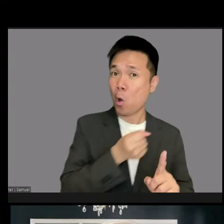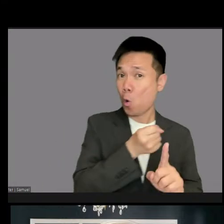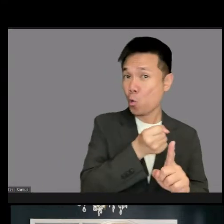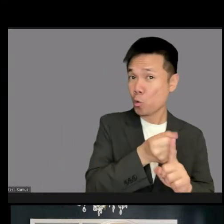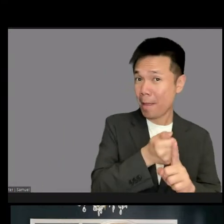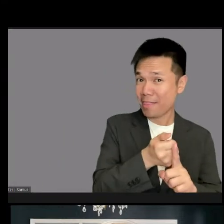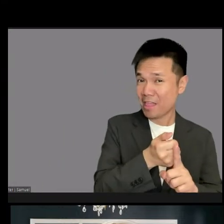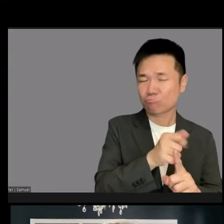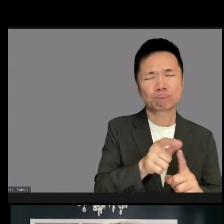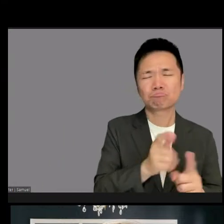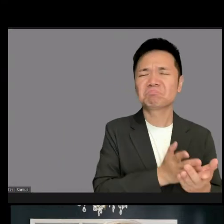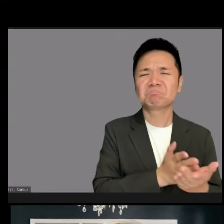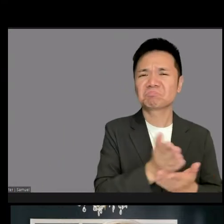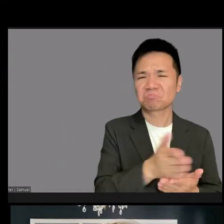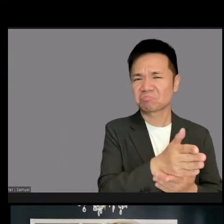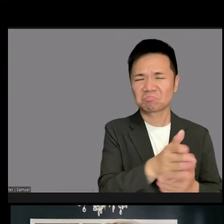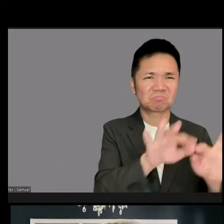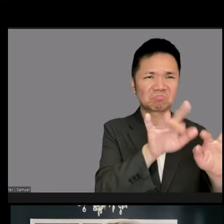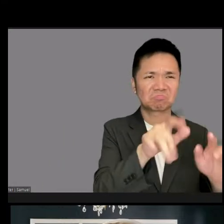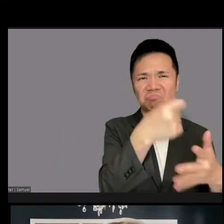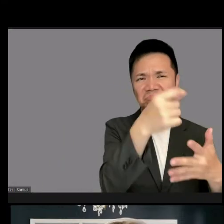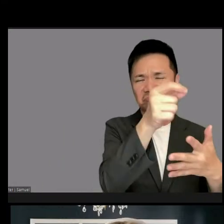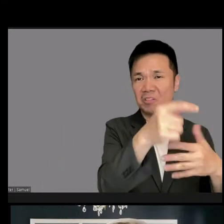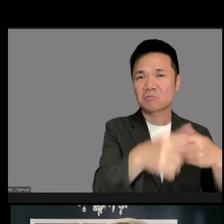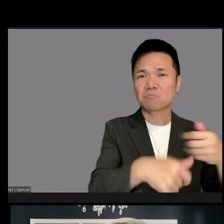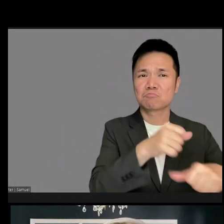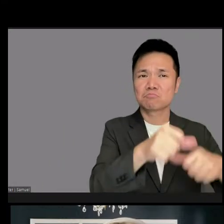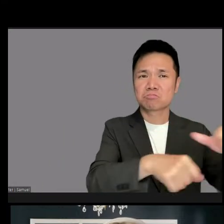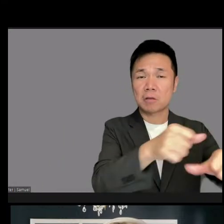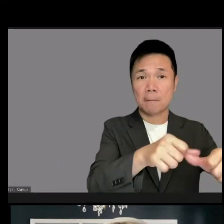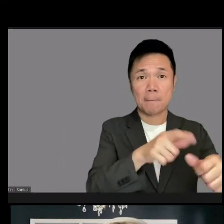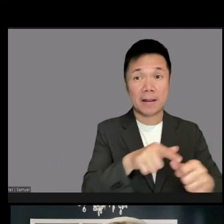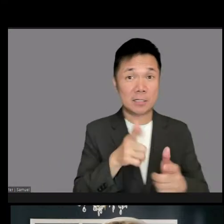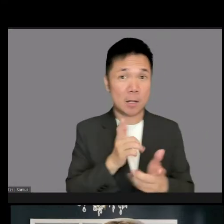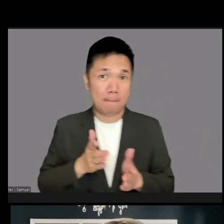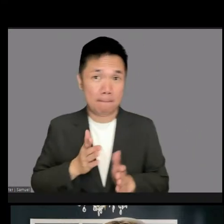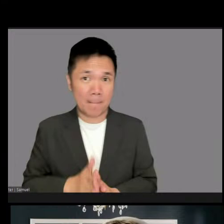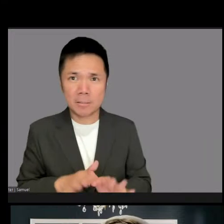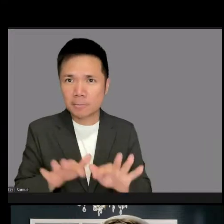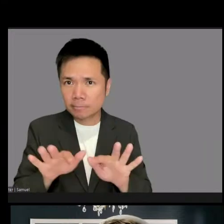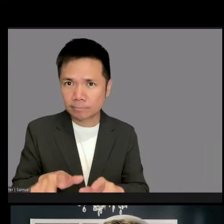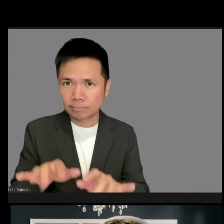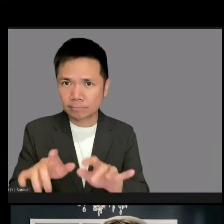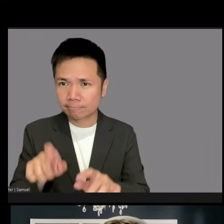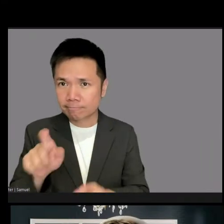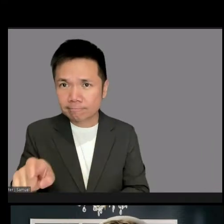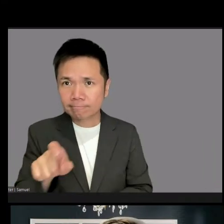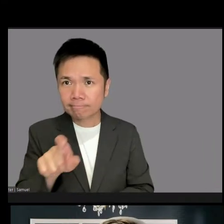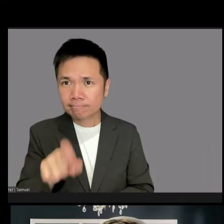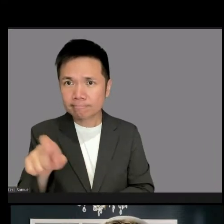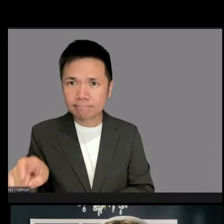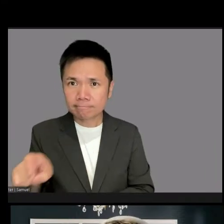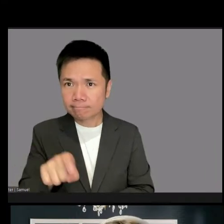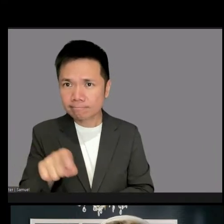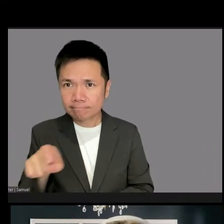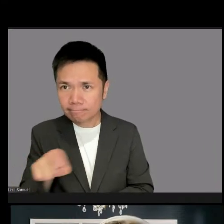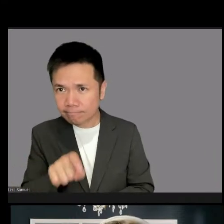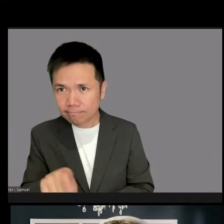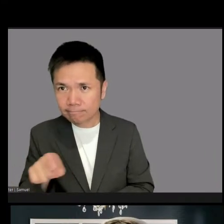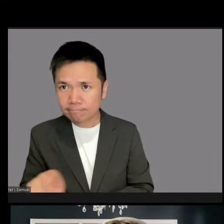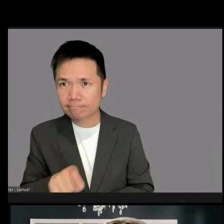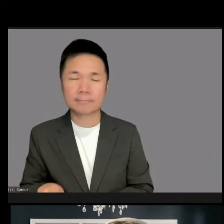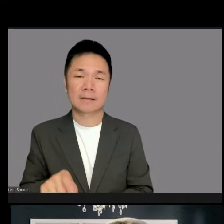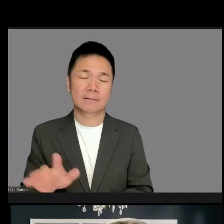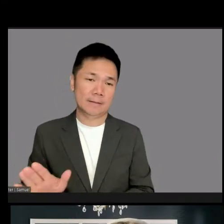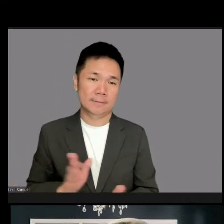relies on scripts and algorithms, manual testing is literally a human tester sitting there and manually going through every single website